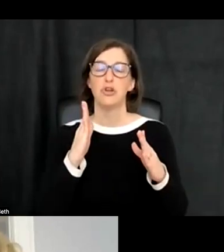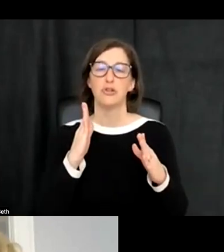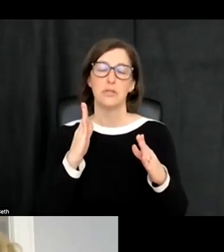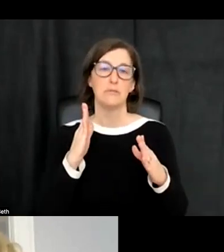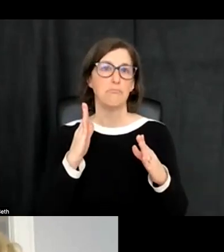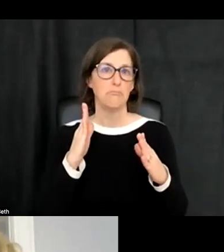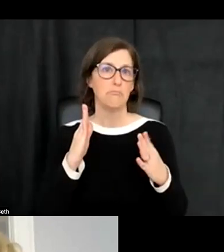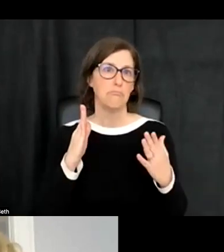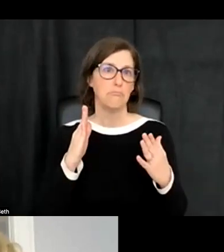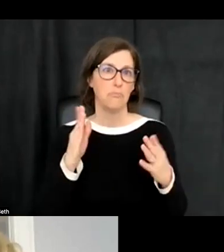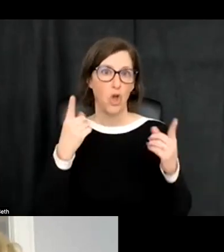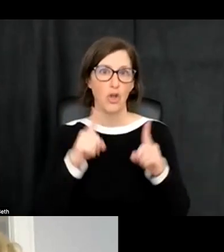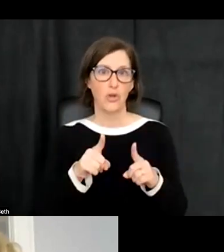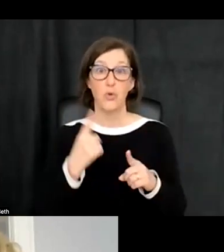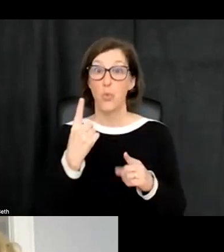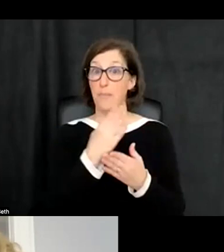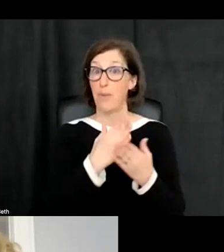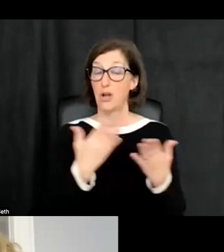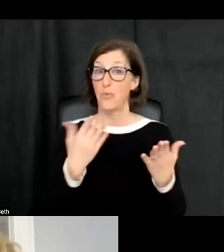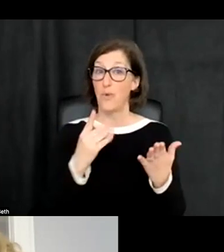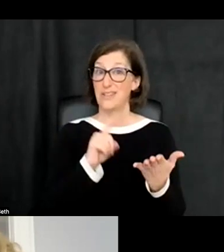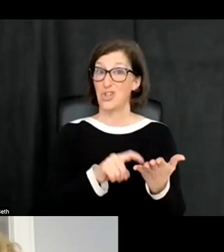think one piece I also wanted to note